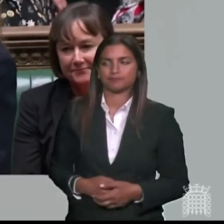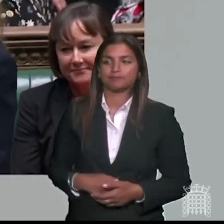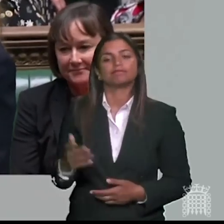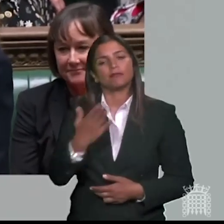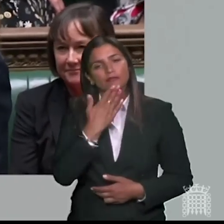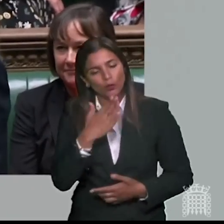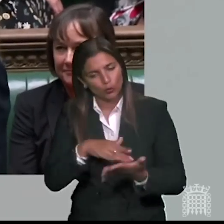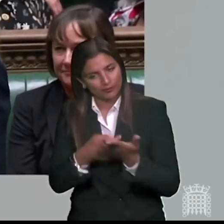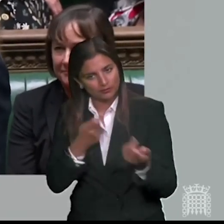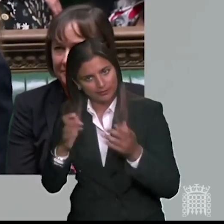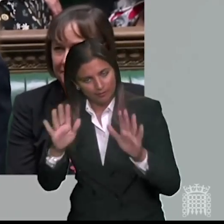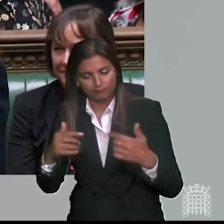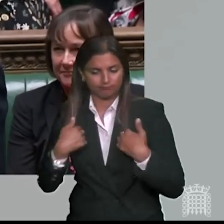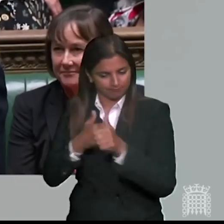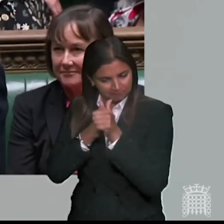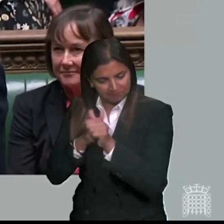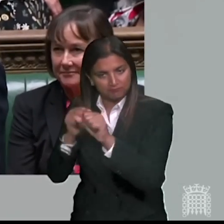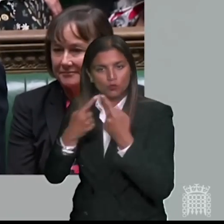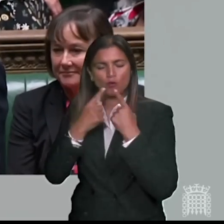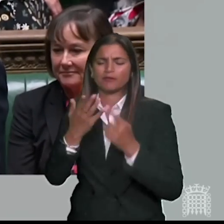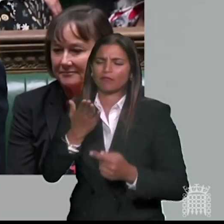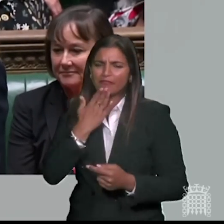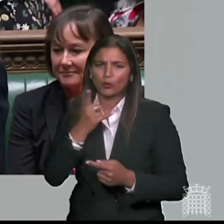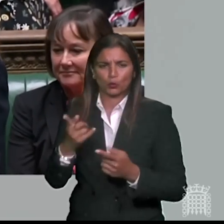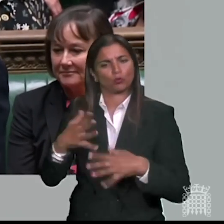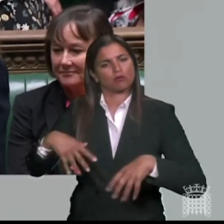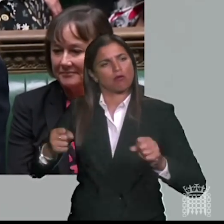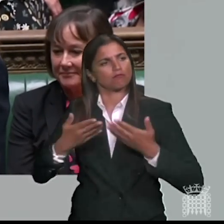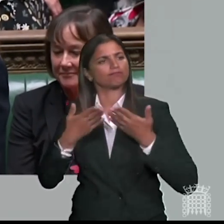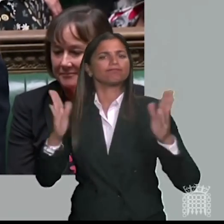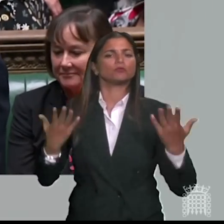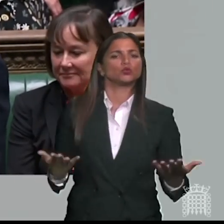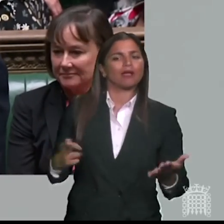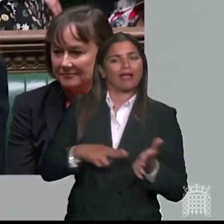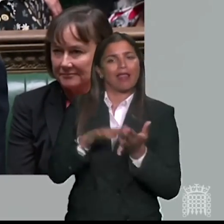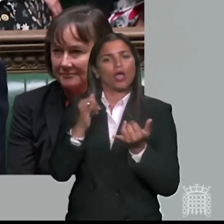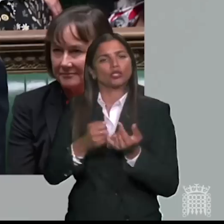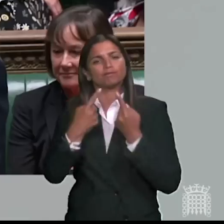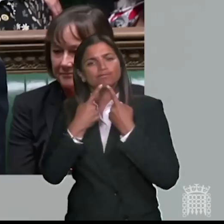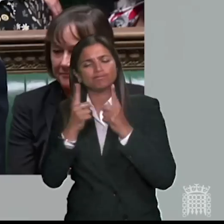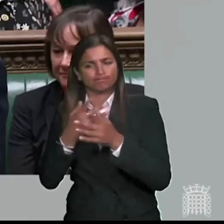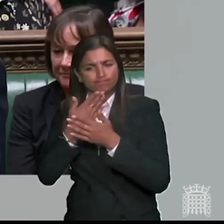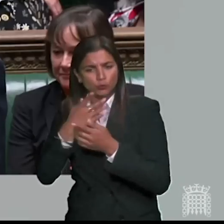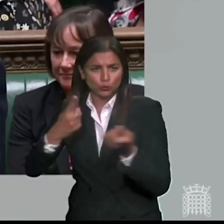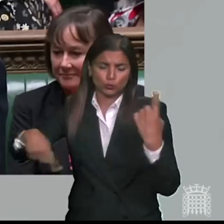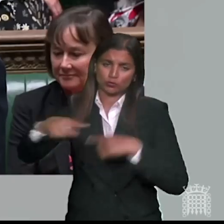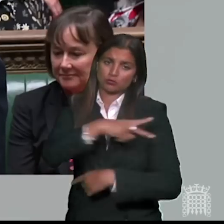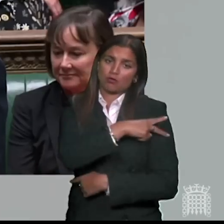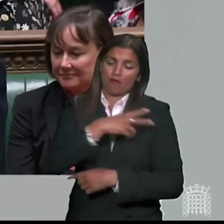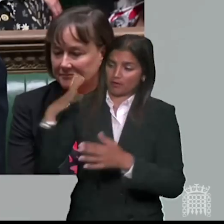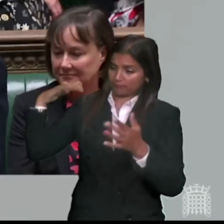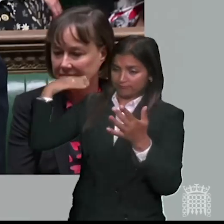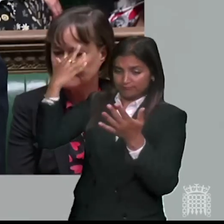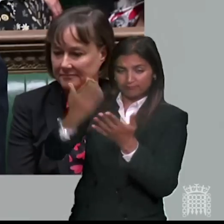and can I associate myself and thank you for your opening comments regarding our NHS, and thank all of those staff that have worked and continue to